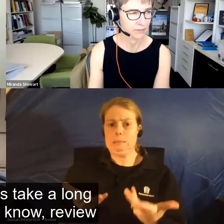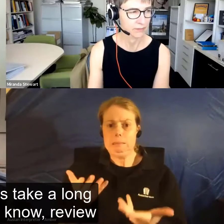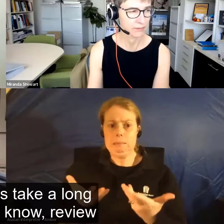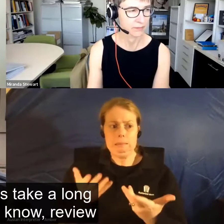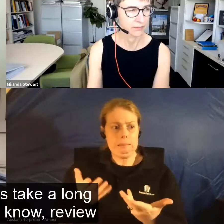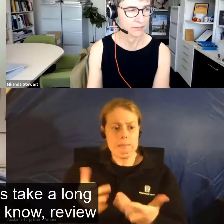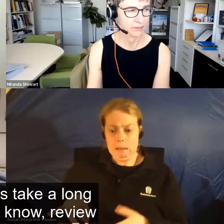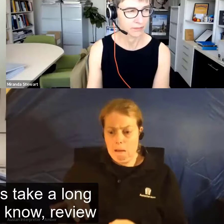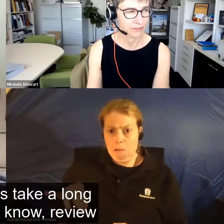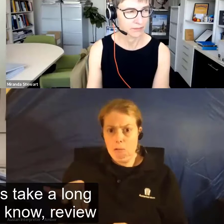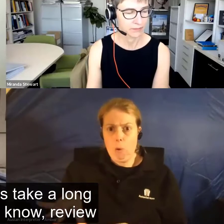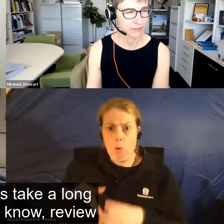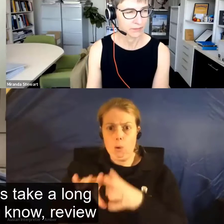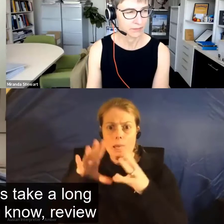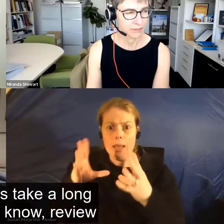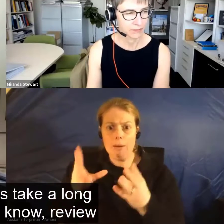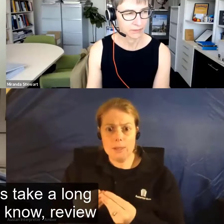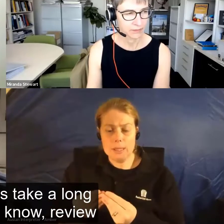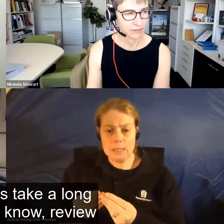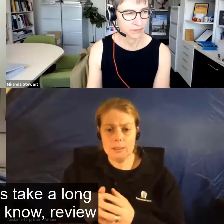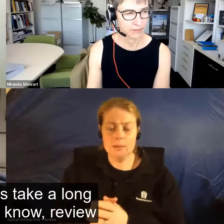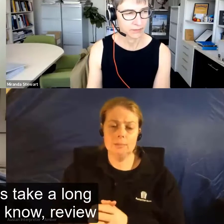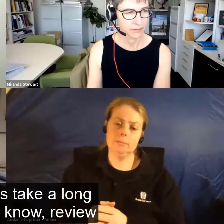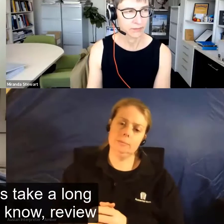these things take a long time to